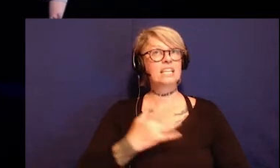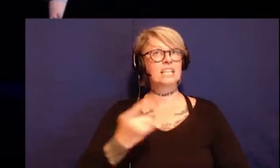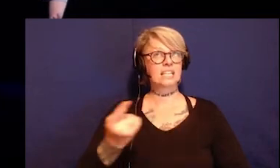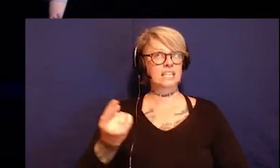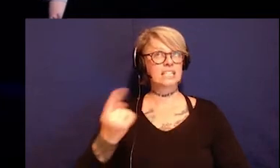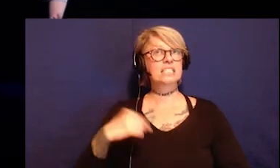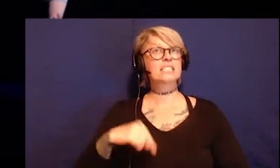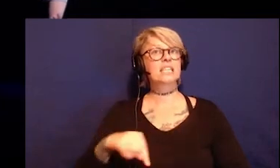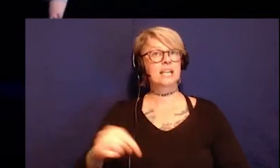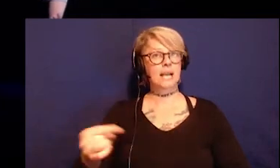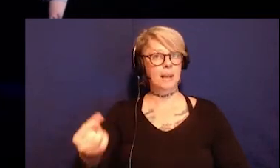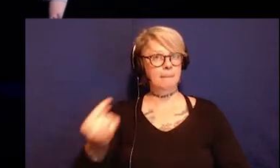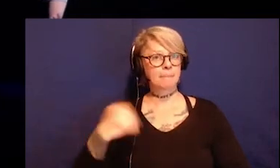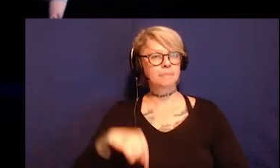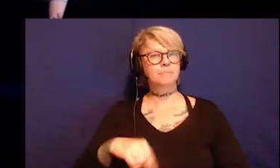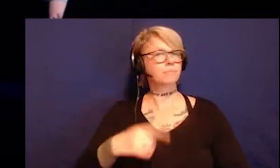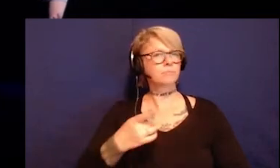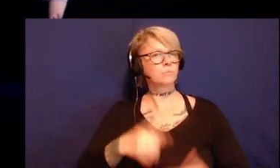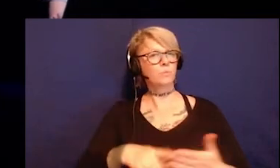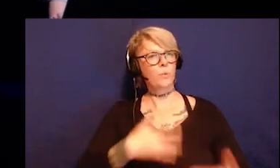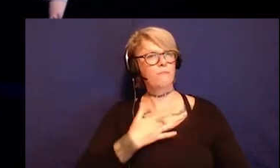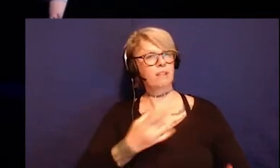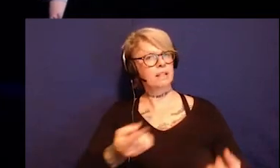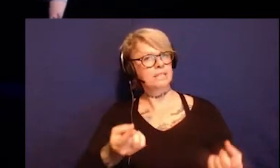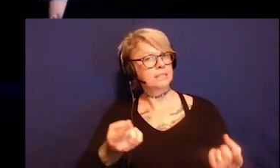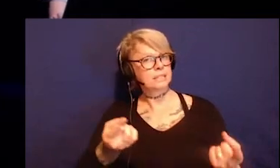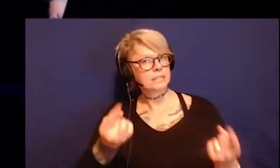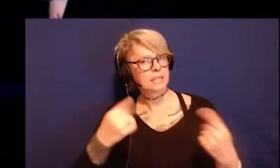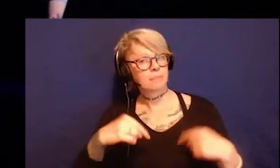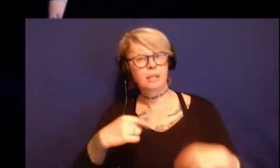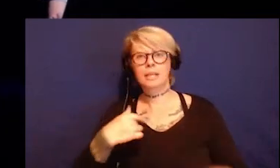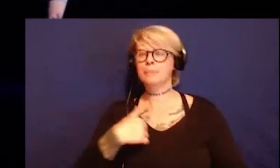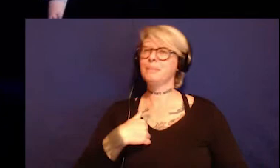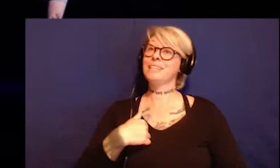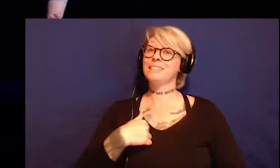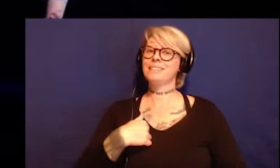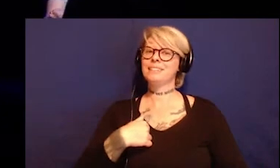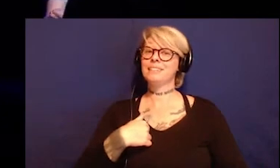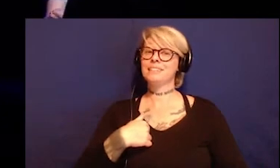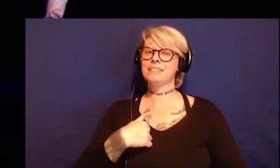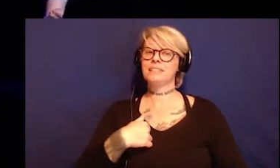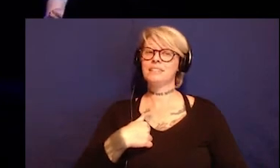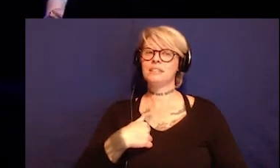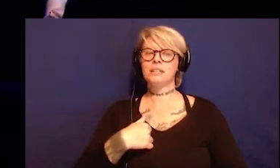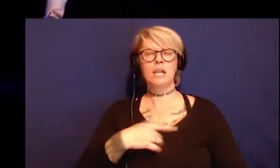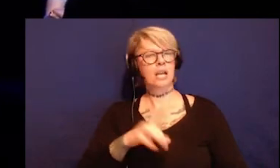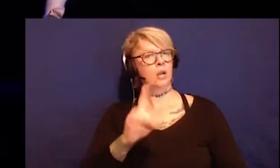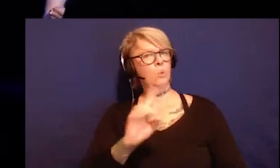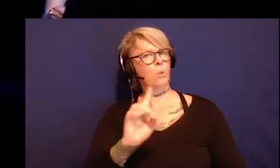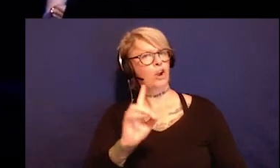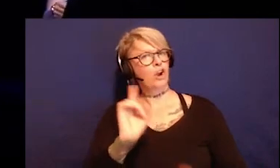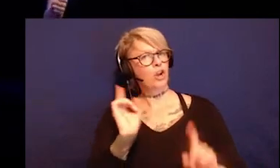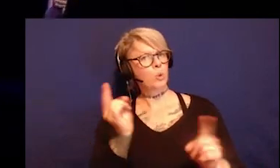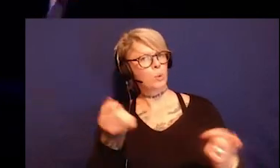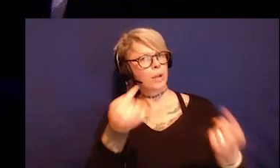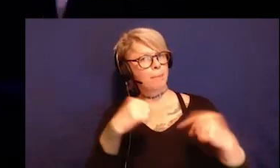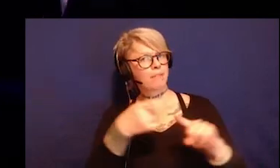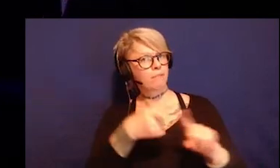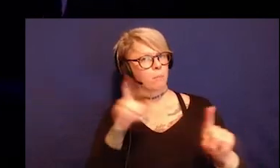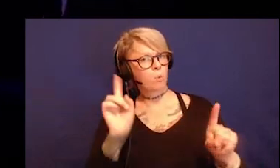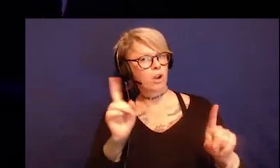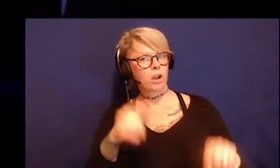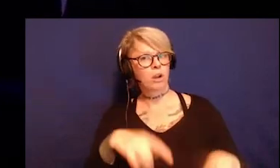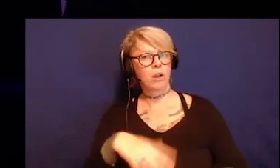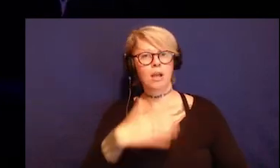What do you feel coming? Me, And where are you coming from? my